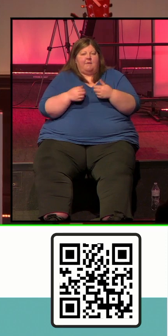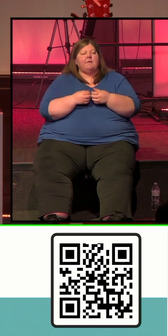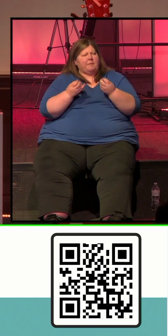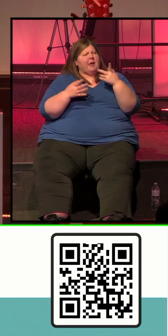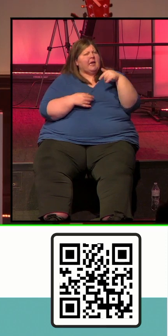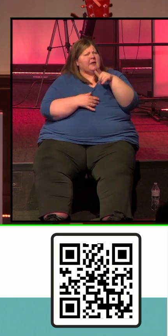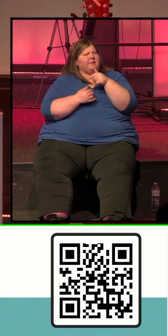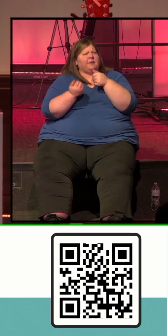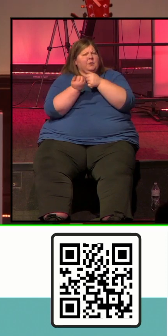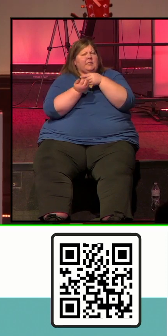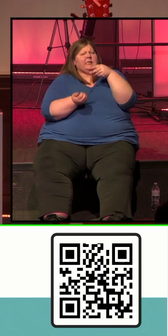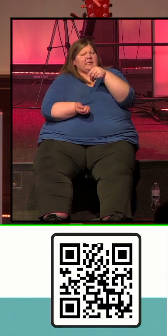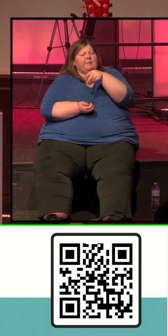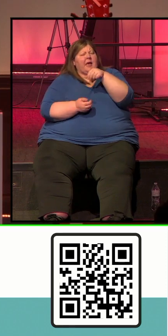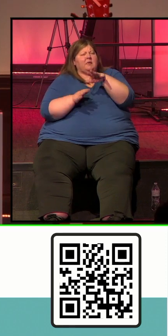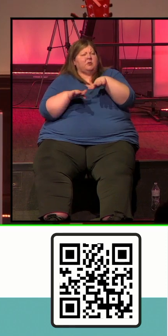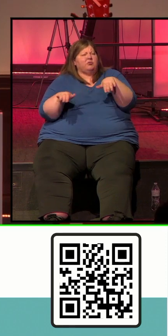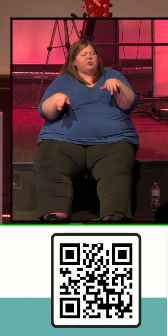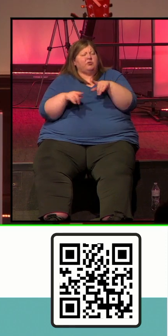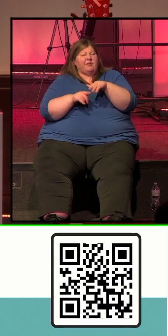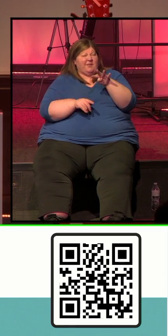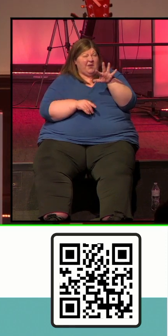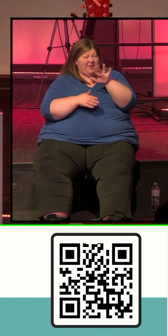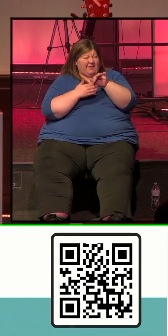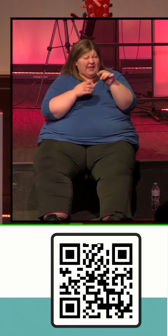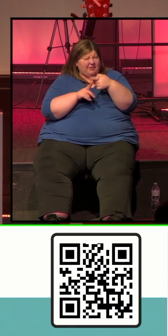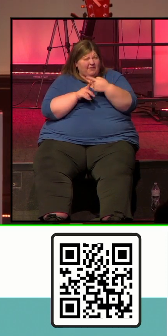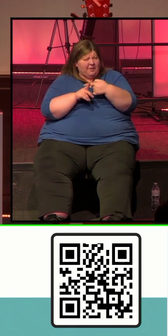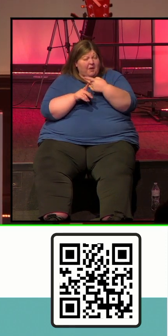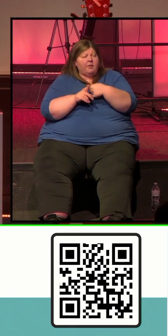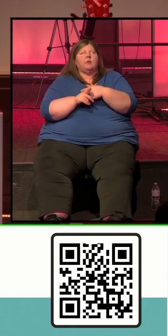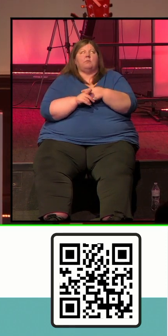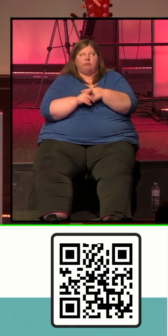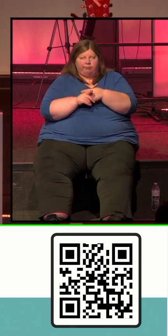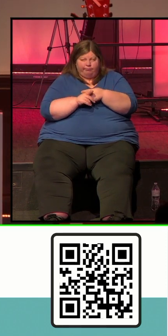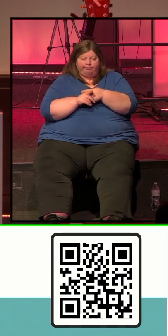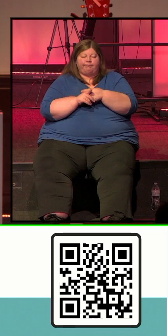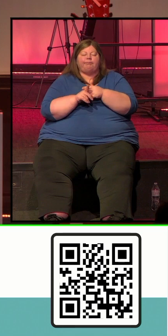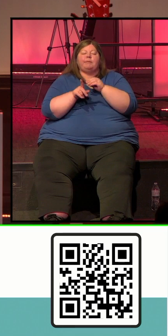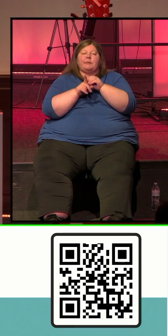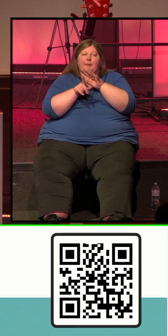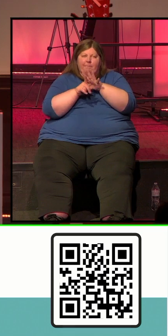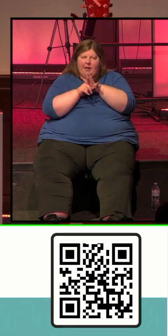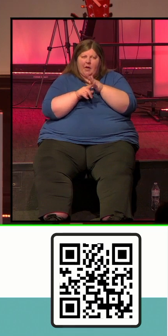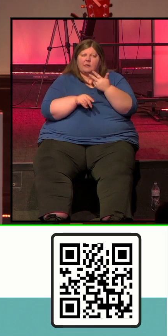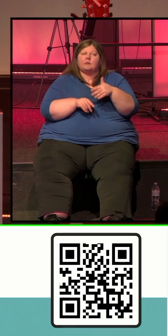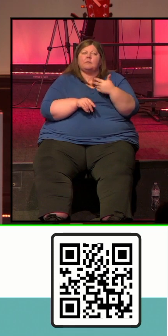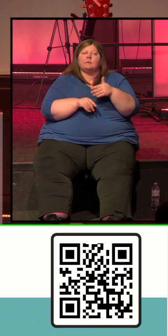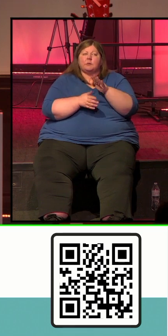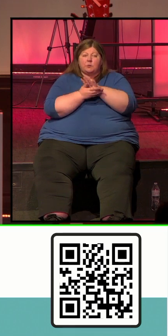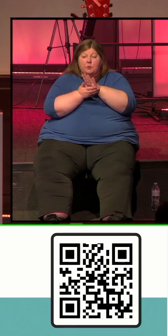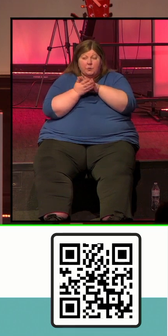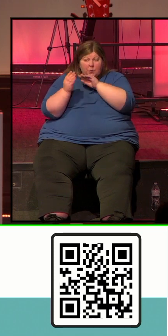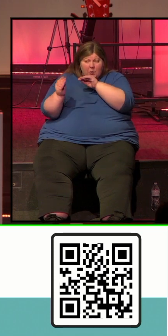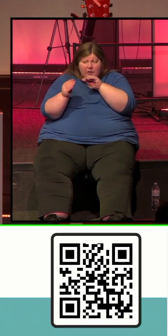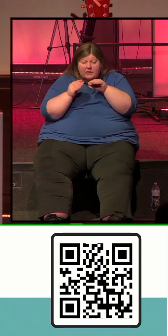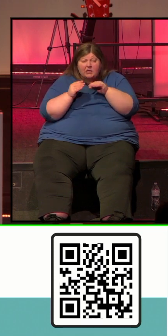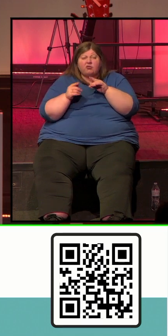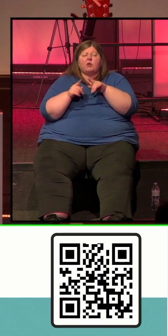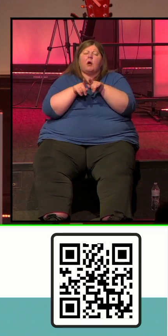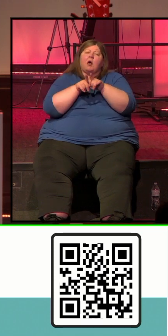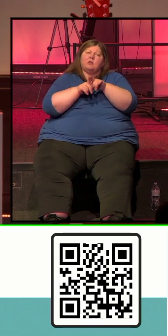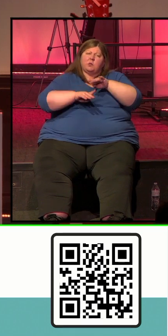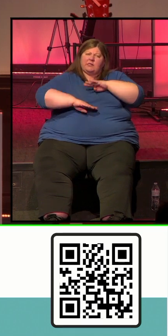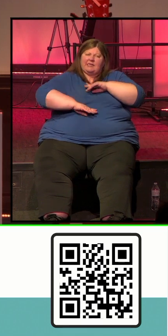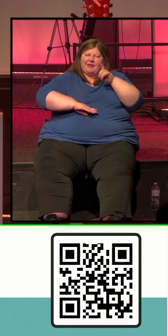children. That $45 a month has made a huge impact and continues to make a huge impact, not only in education, but helping meet some